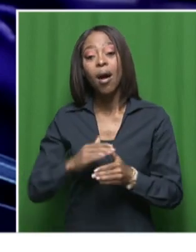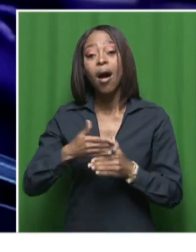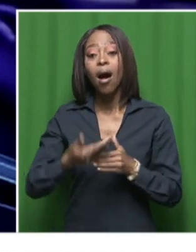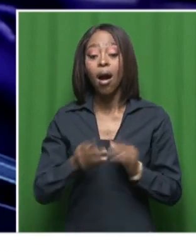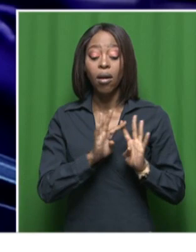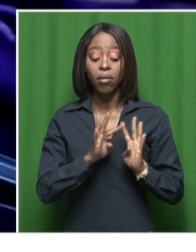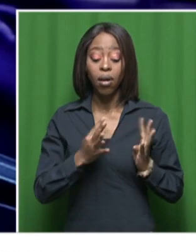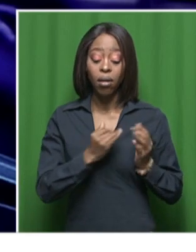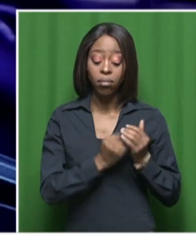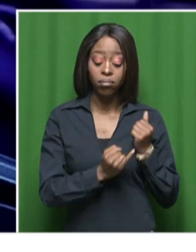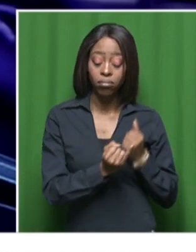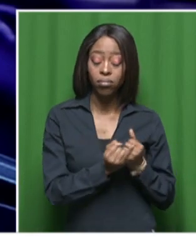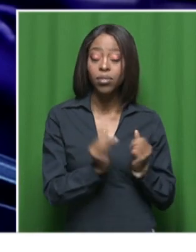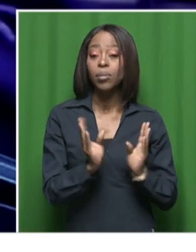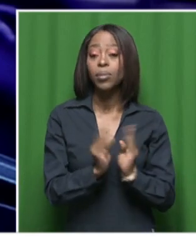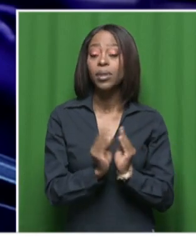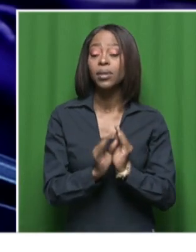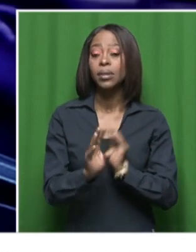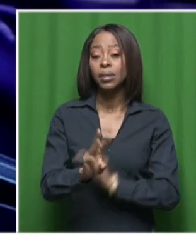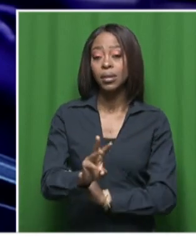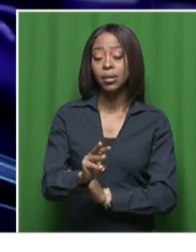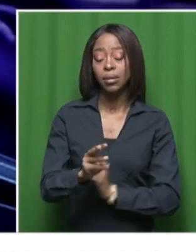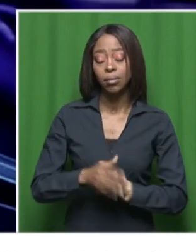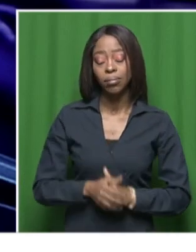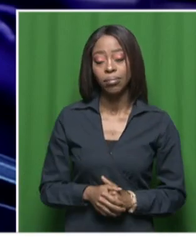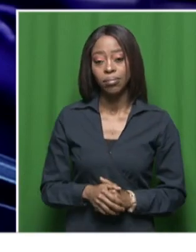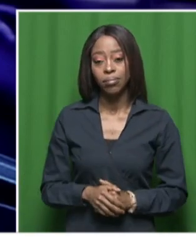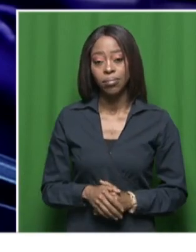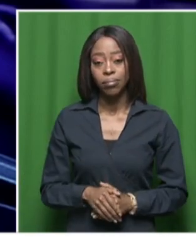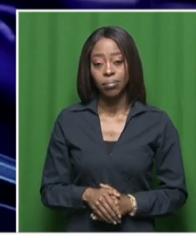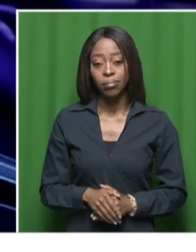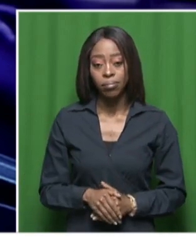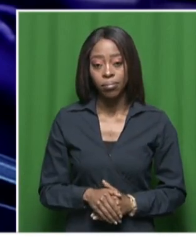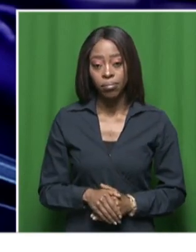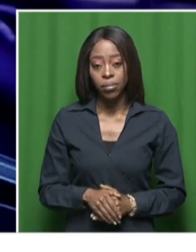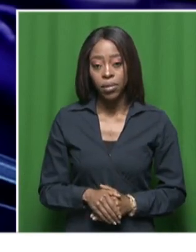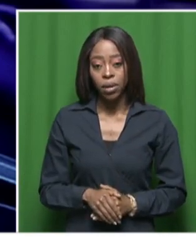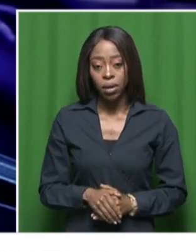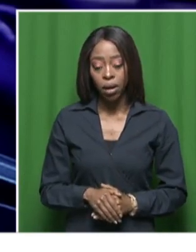independent panel meets in the days ahead. Chauvin Riceby's SABC News, New York.